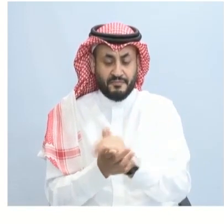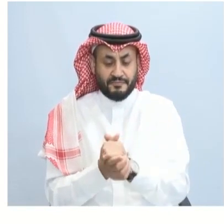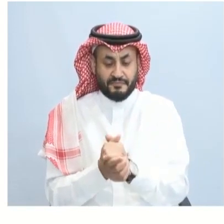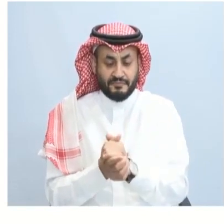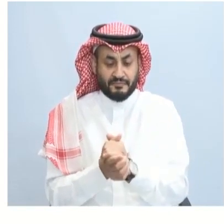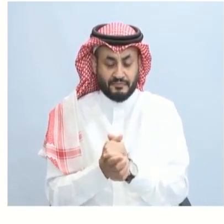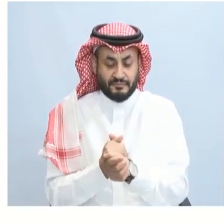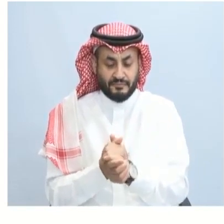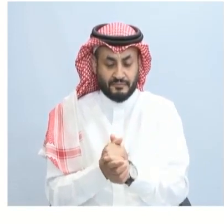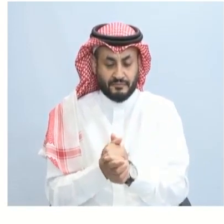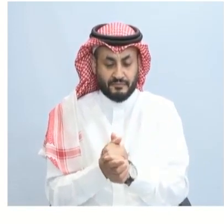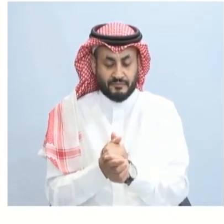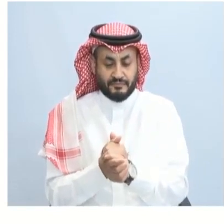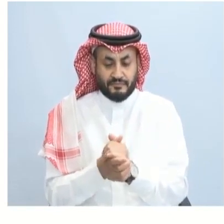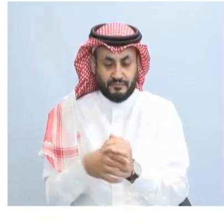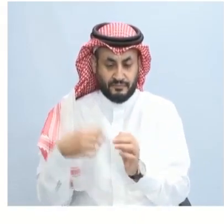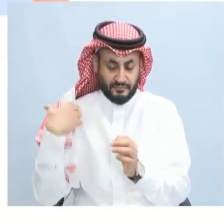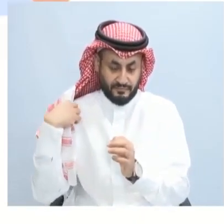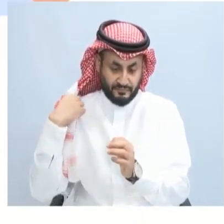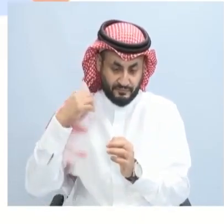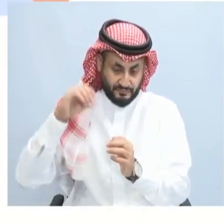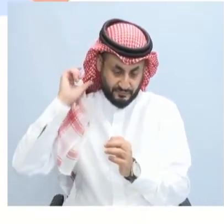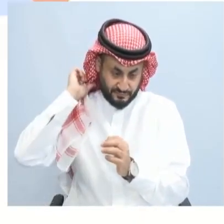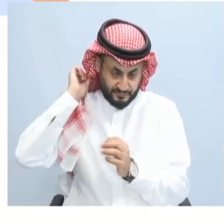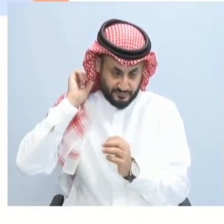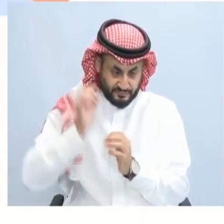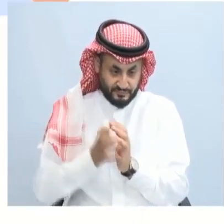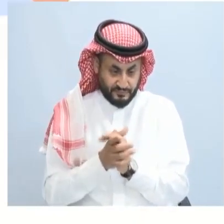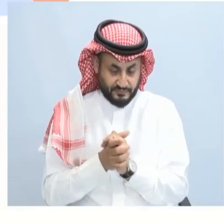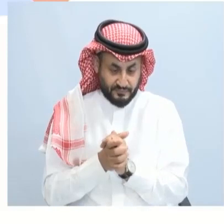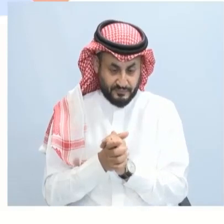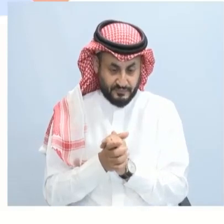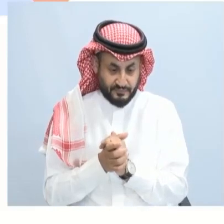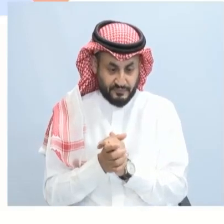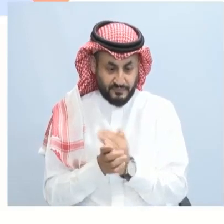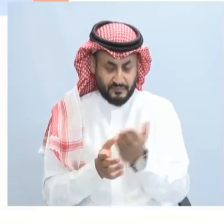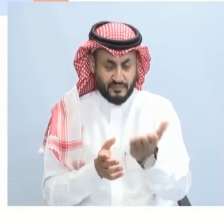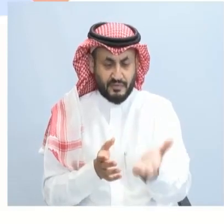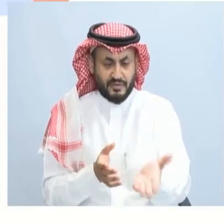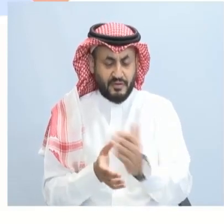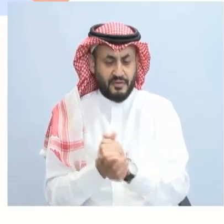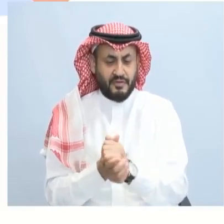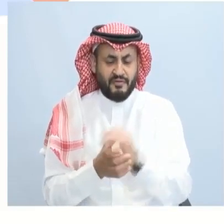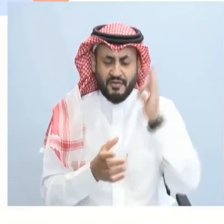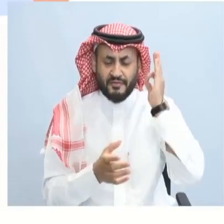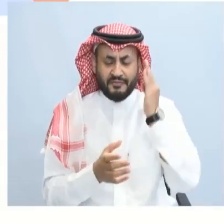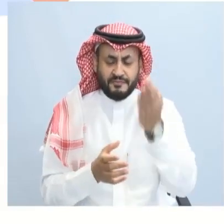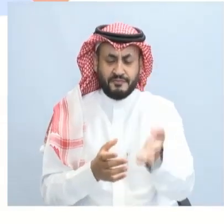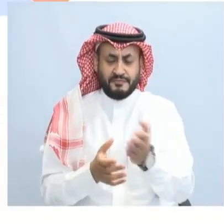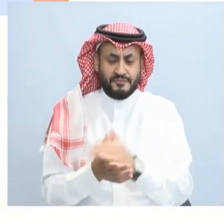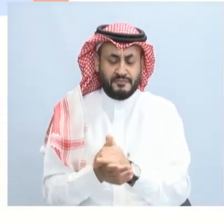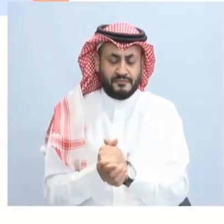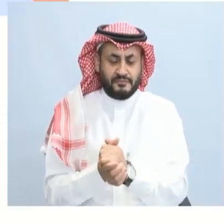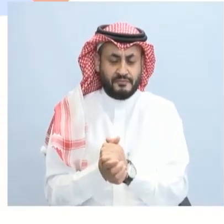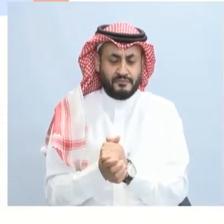the listening lesson in our unit. We have the objectives of our listening lesson: to